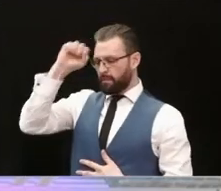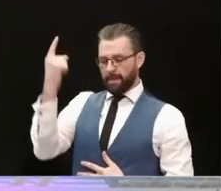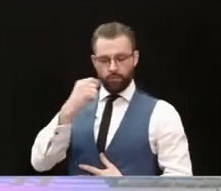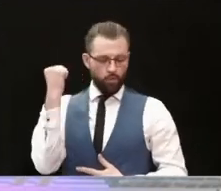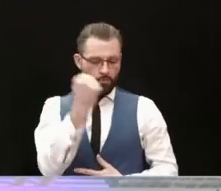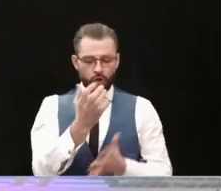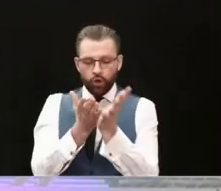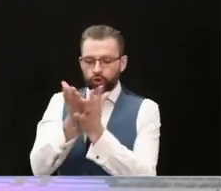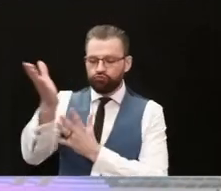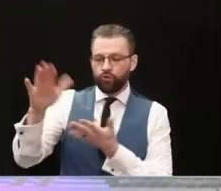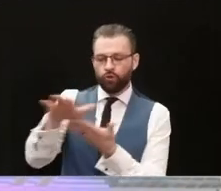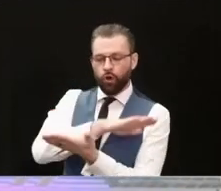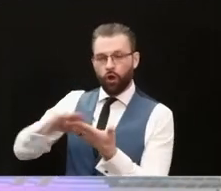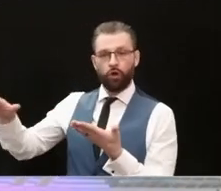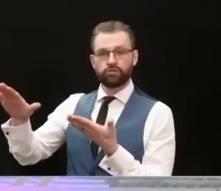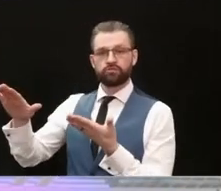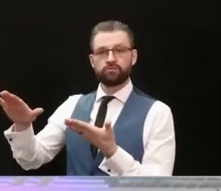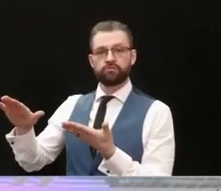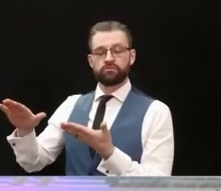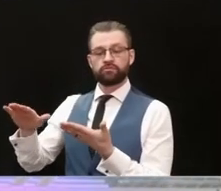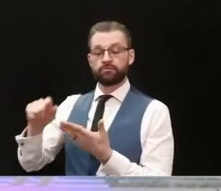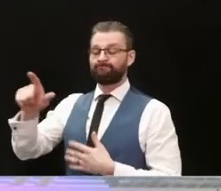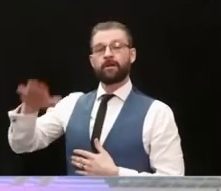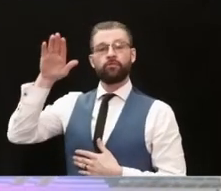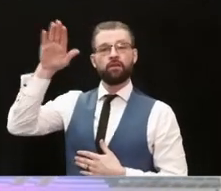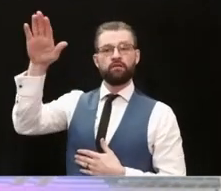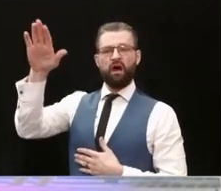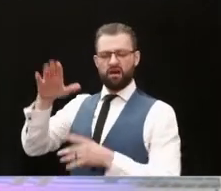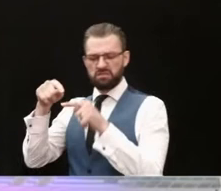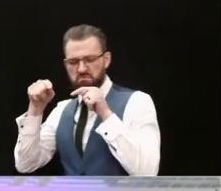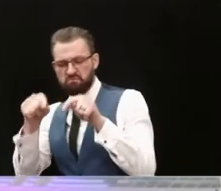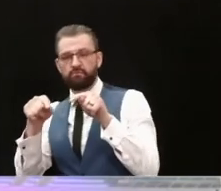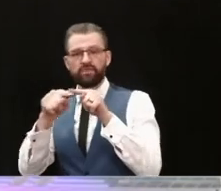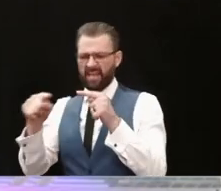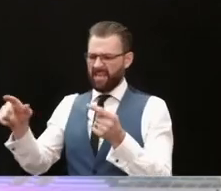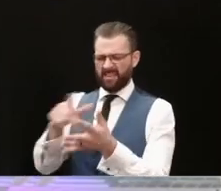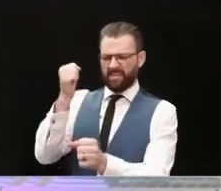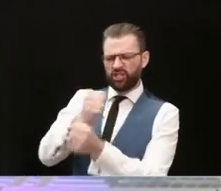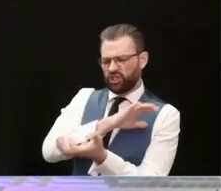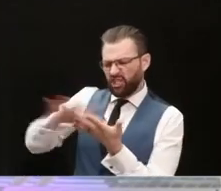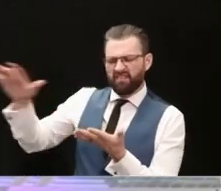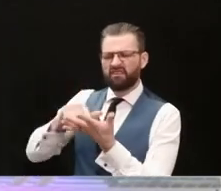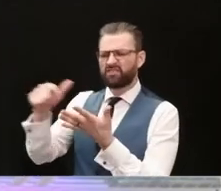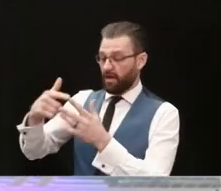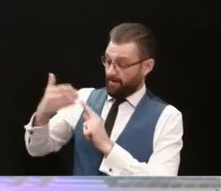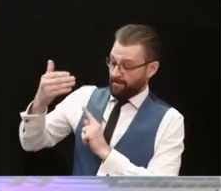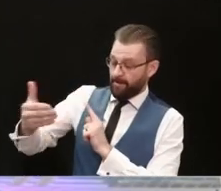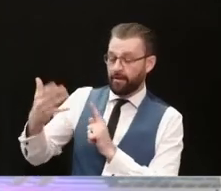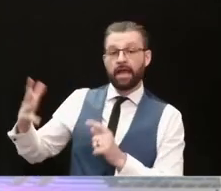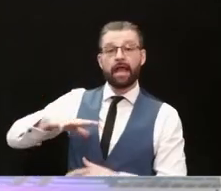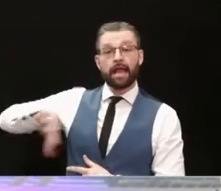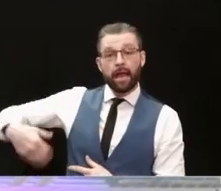the Holocaust, under Nazi persecution, and in the genocides which followed in